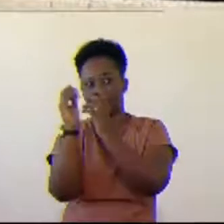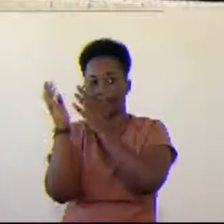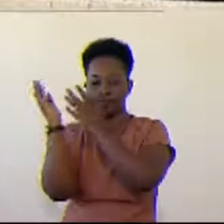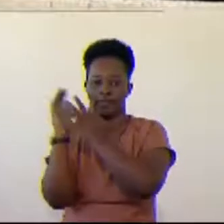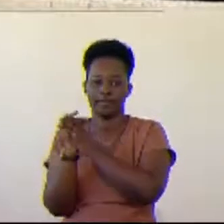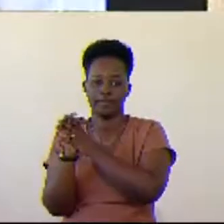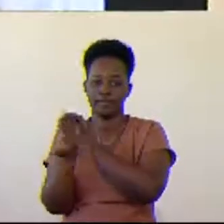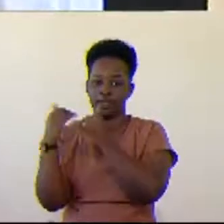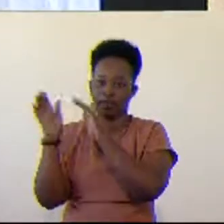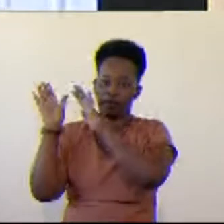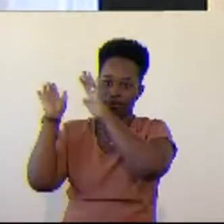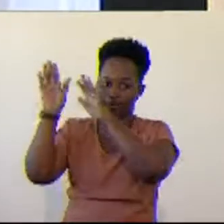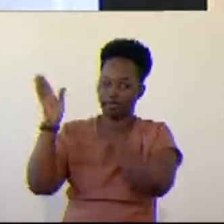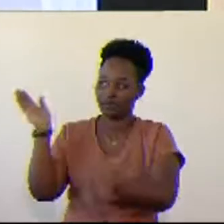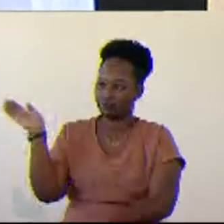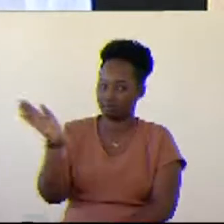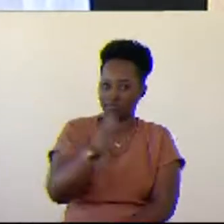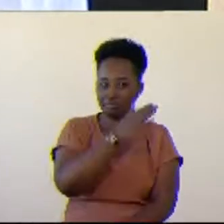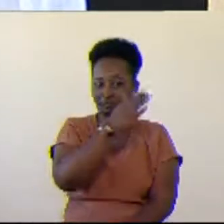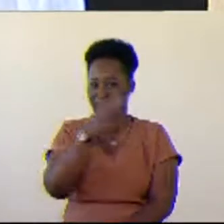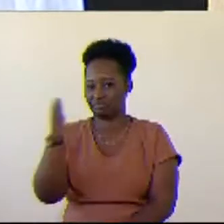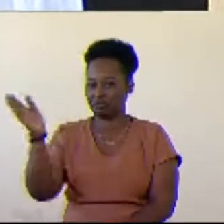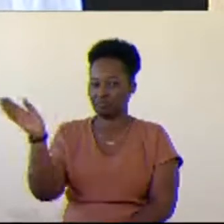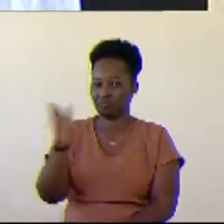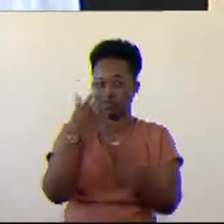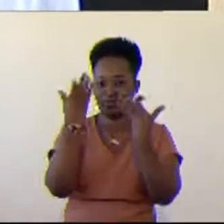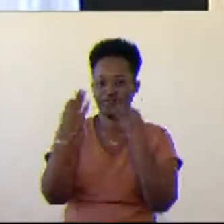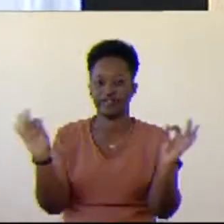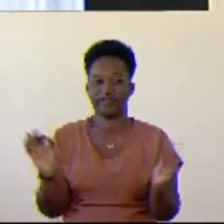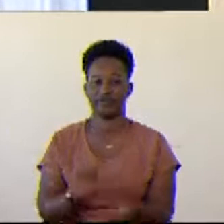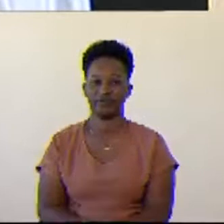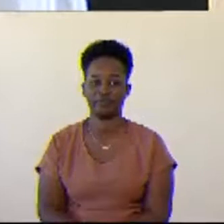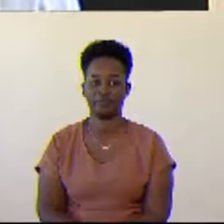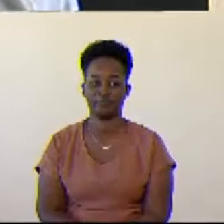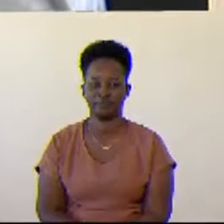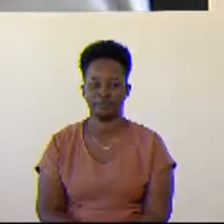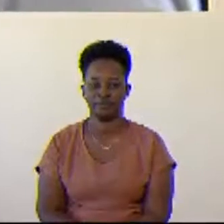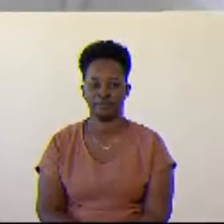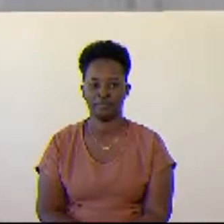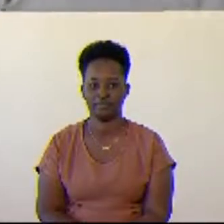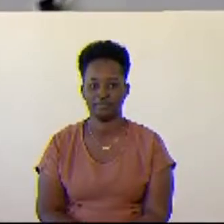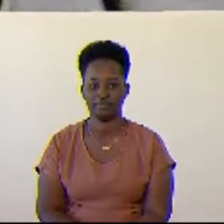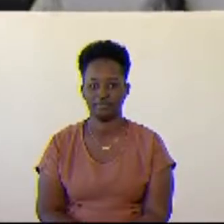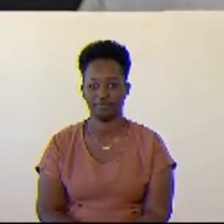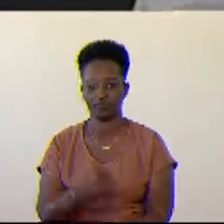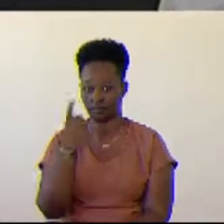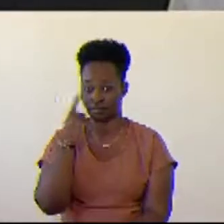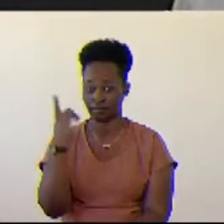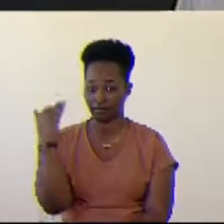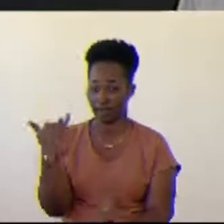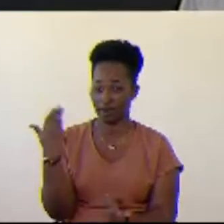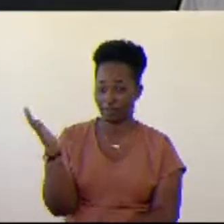and allow it to swing freely. Let me put the other side where we have put A, B, and C. So you see that it's